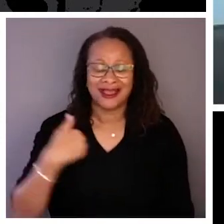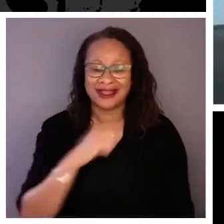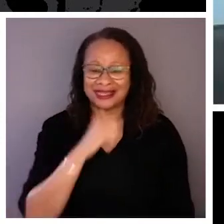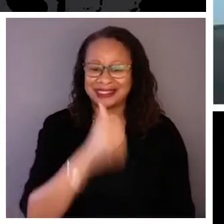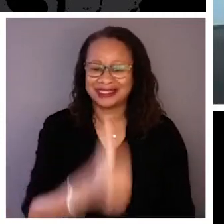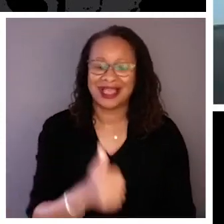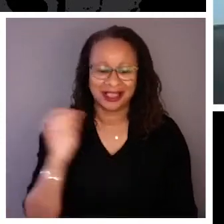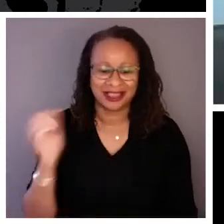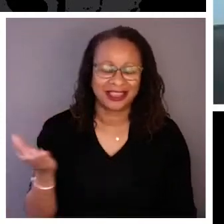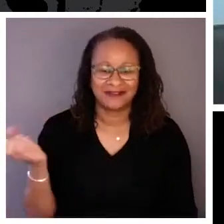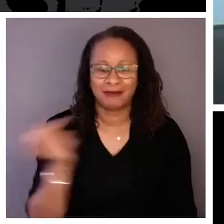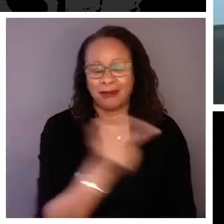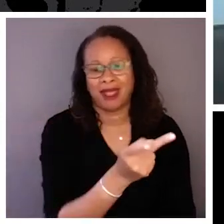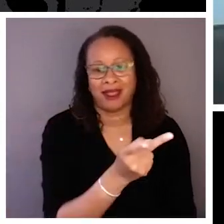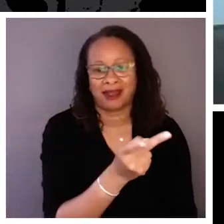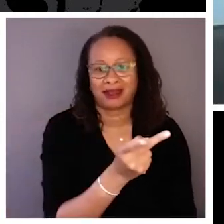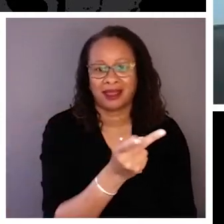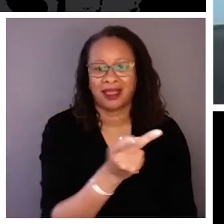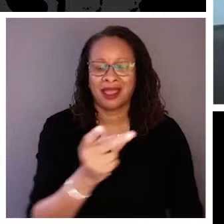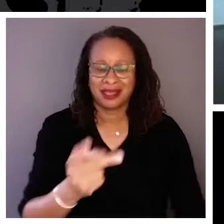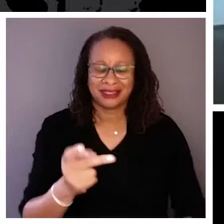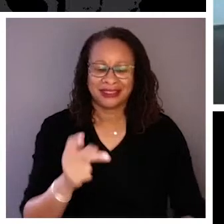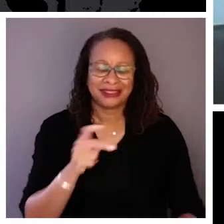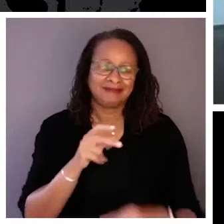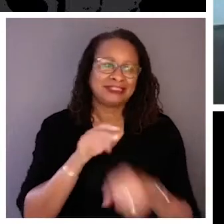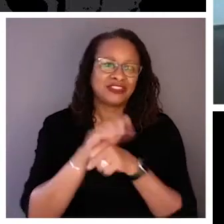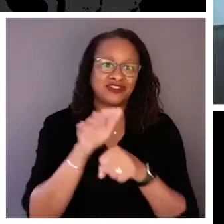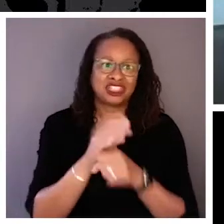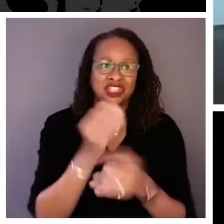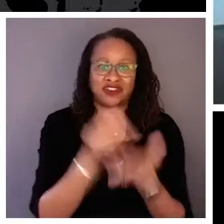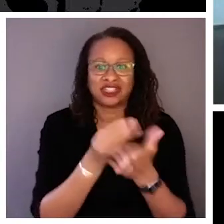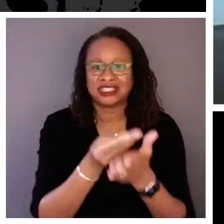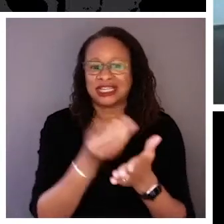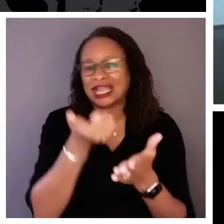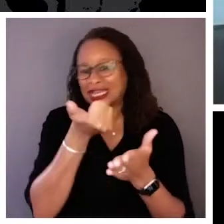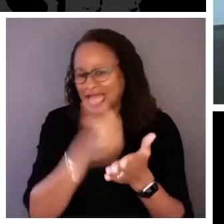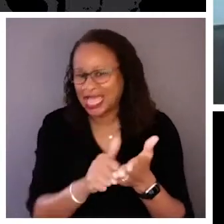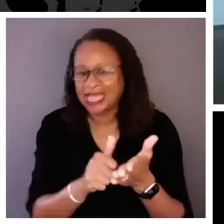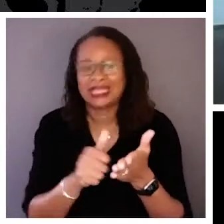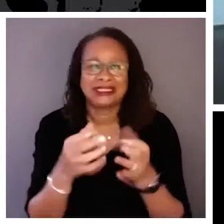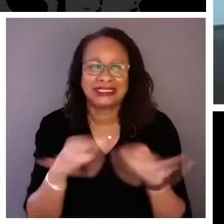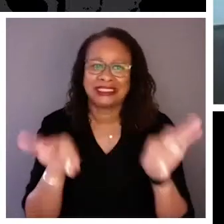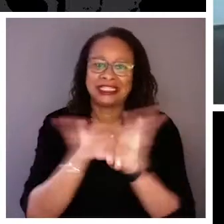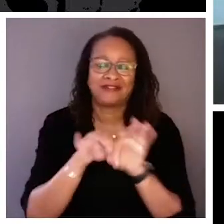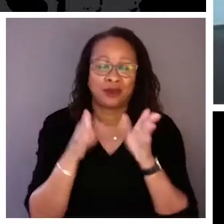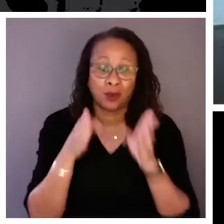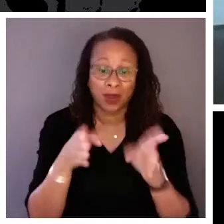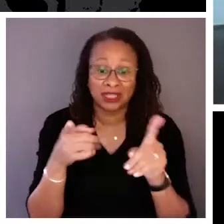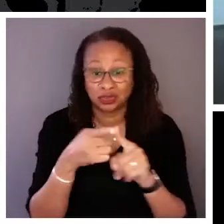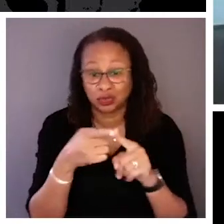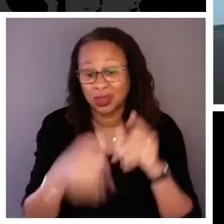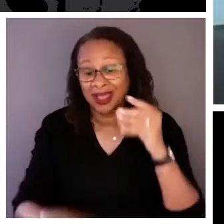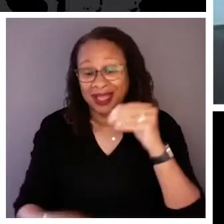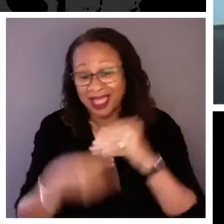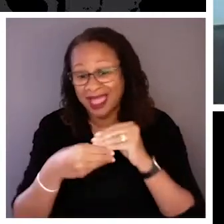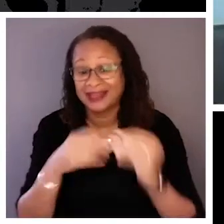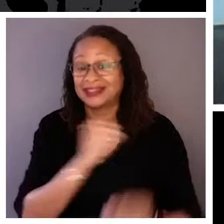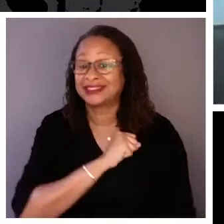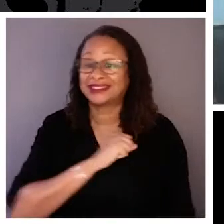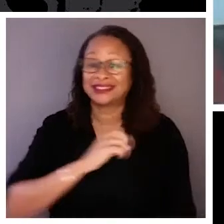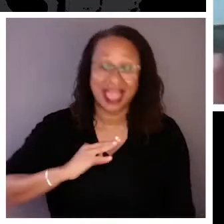restored sufficient funding in any significant way to add staff